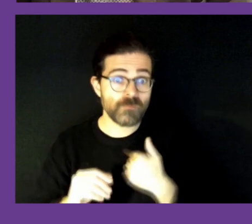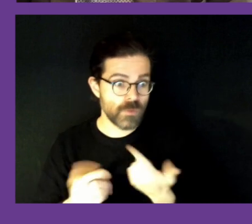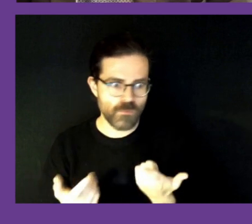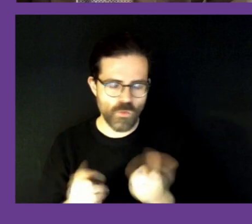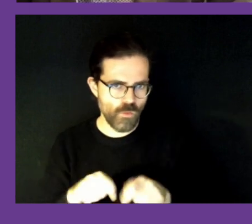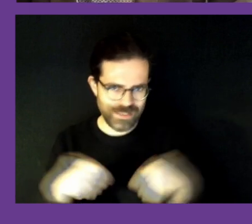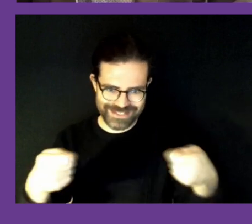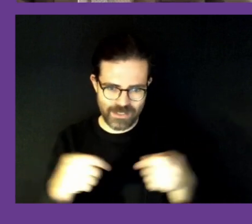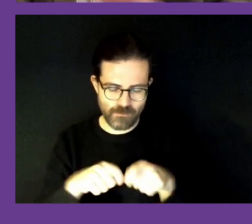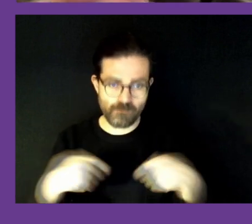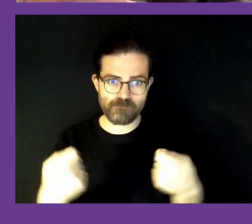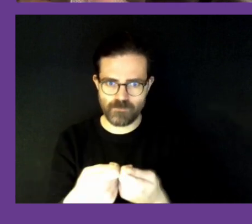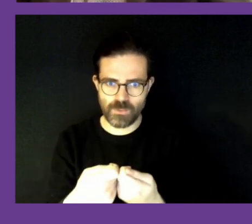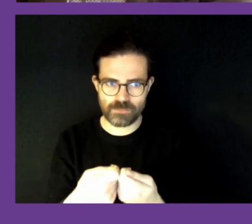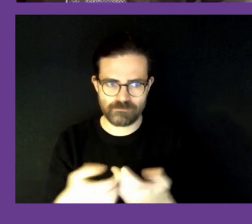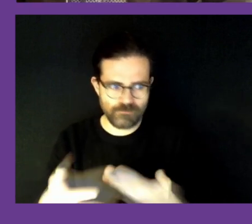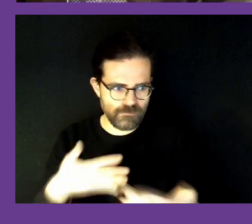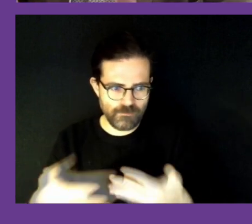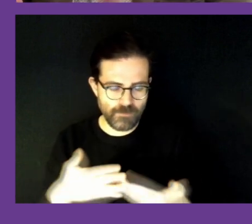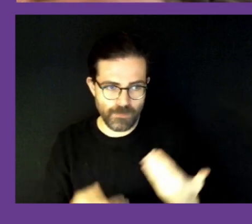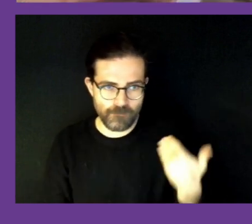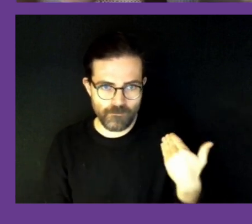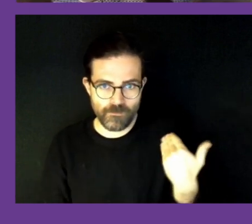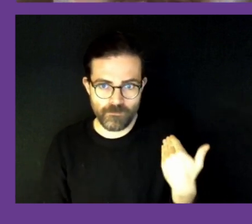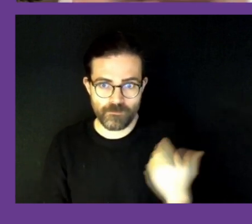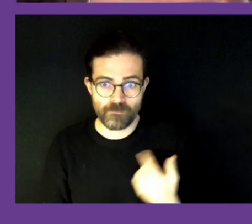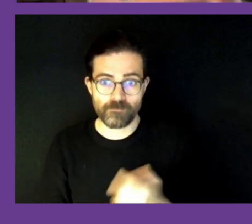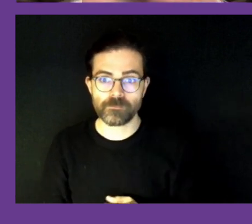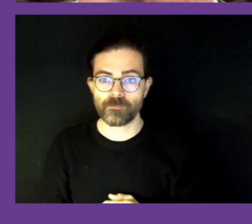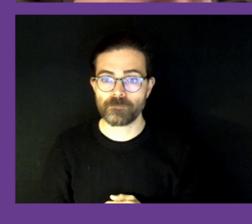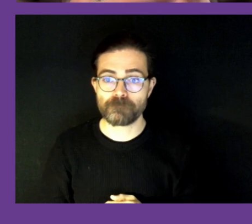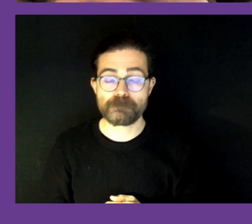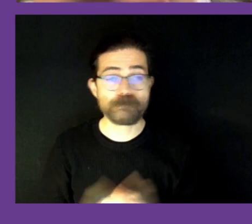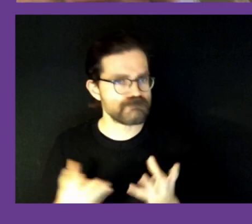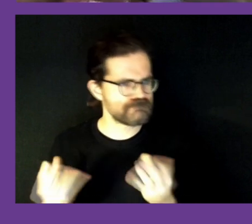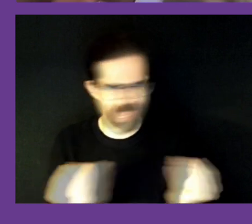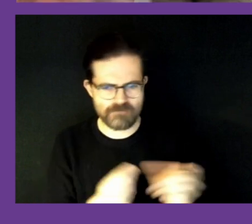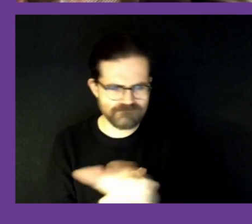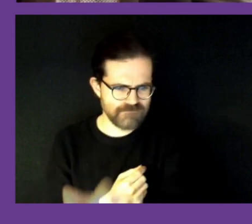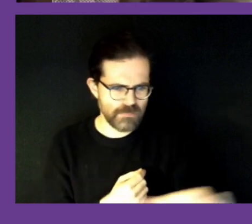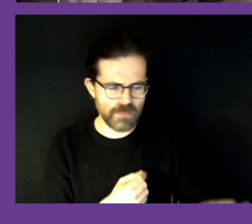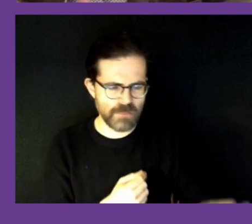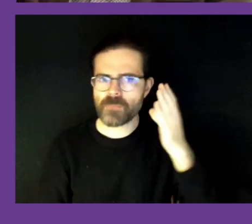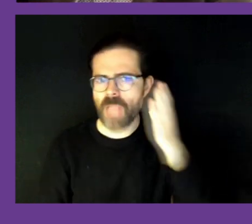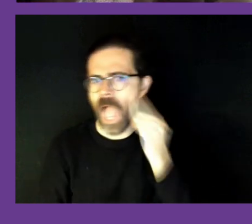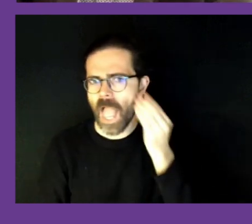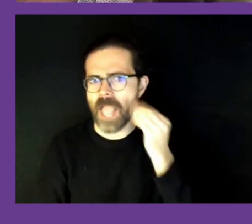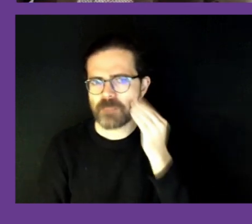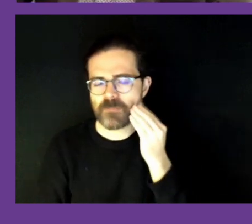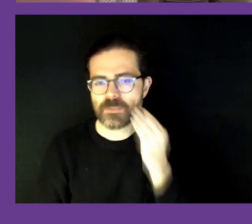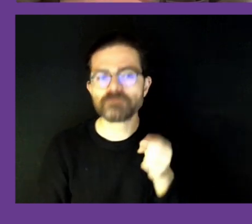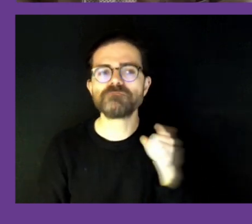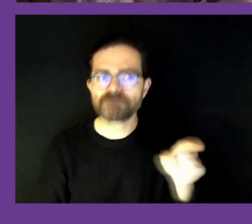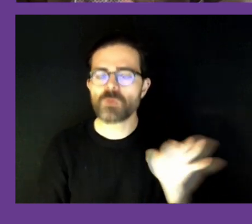are putting in place, and also indirectly, because many of the AccessibleEU experts are also experts and